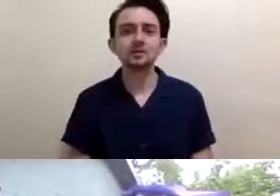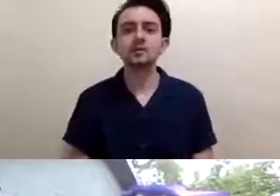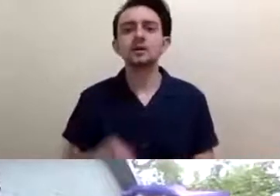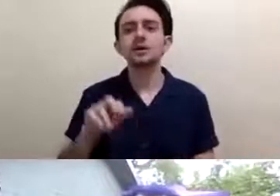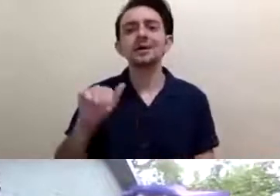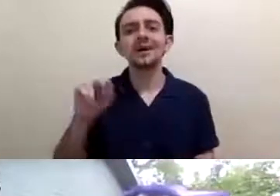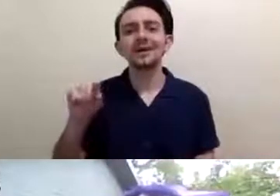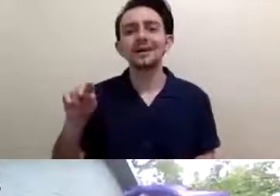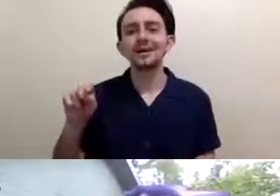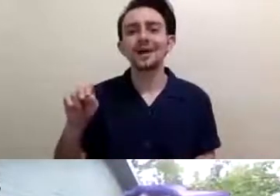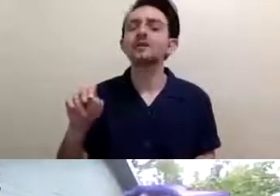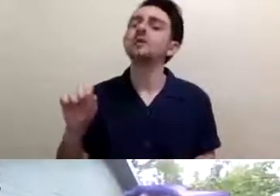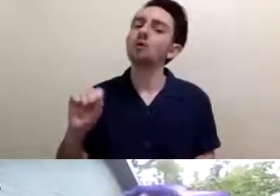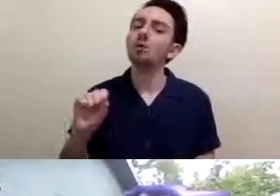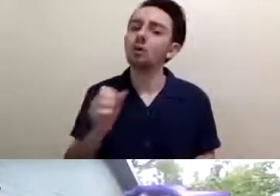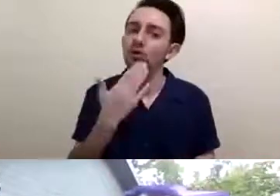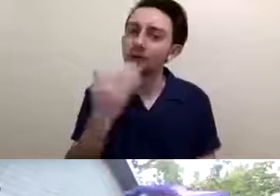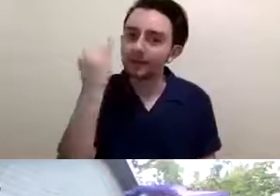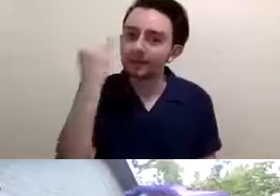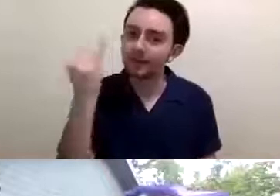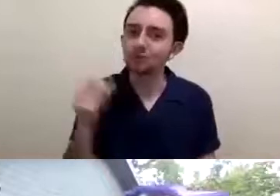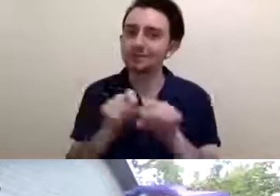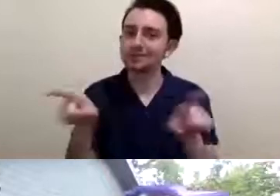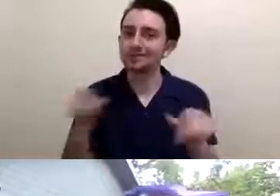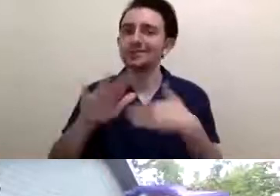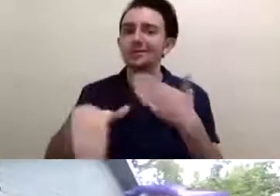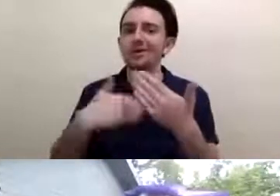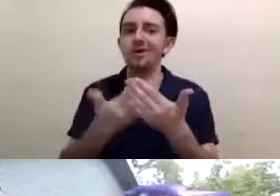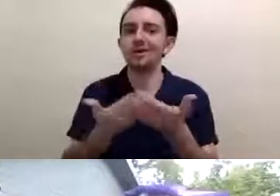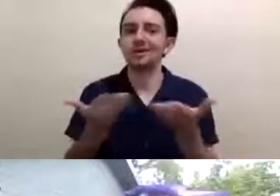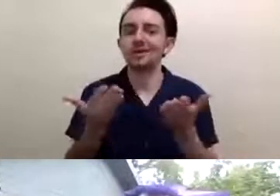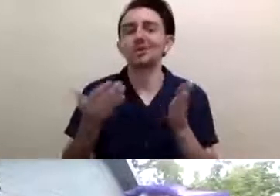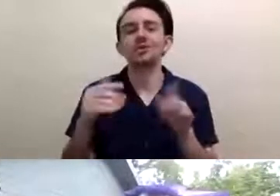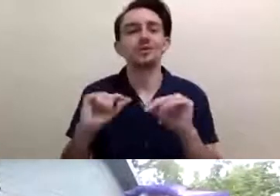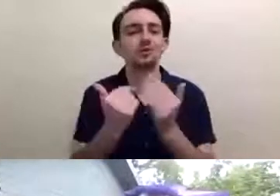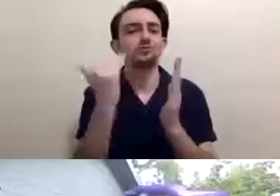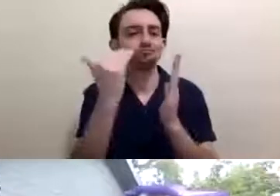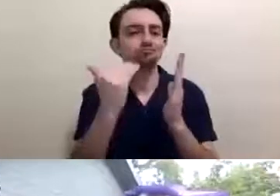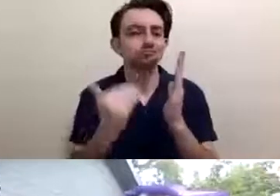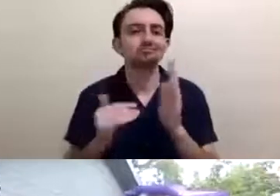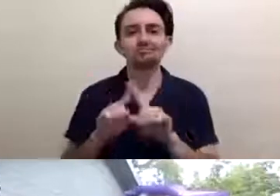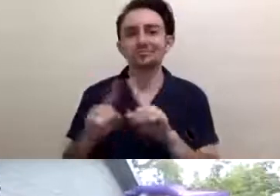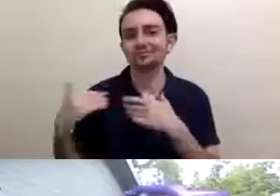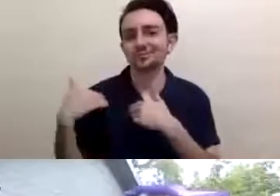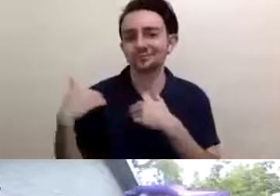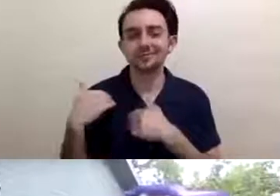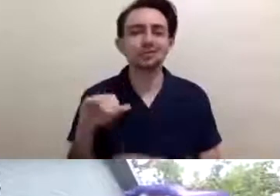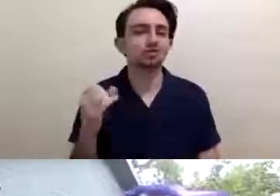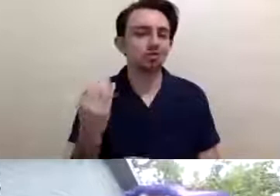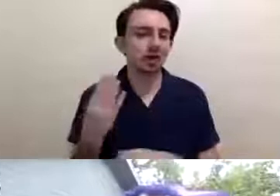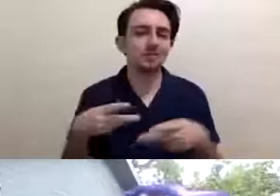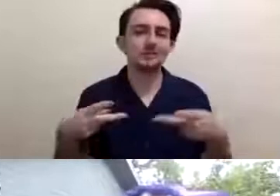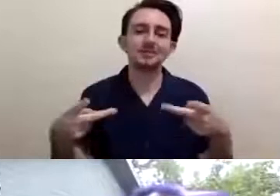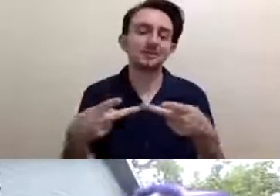everyone in the group. That's a great idea and suggestion, so that everyone here knows who the city connections are.